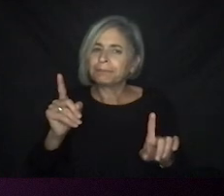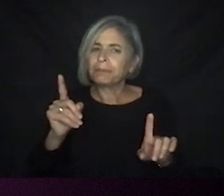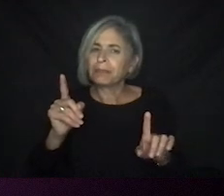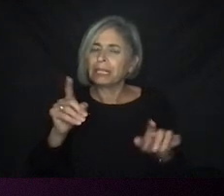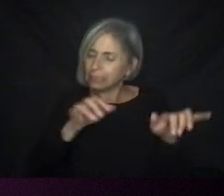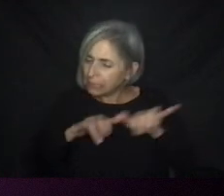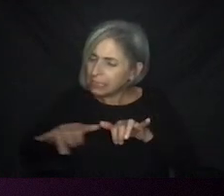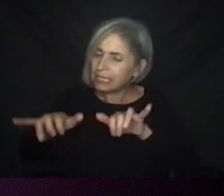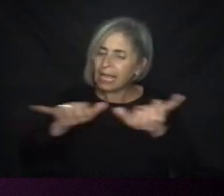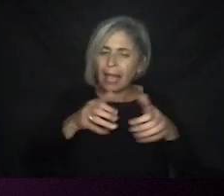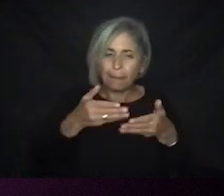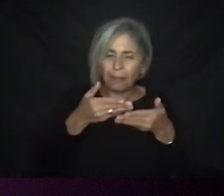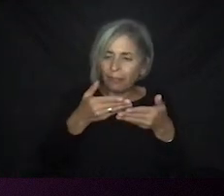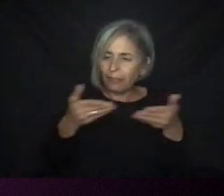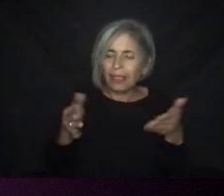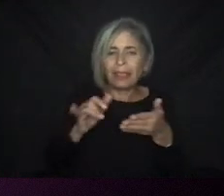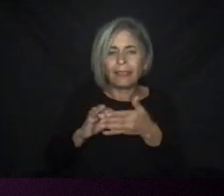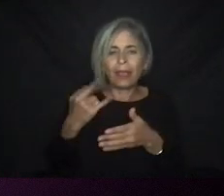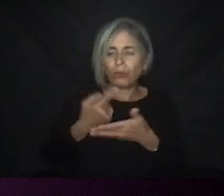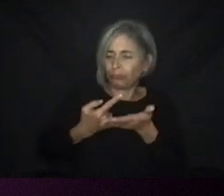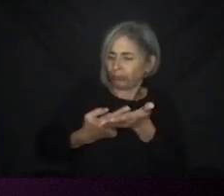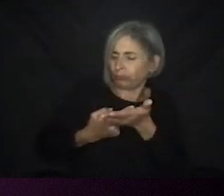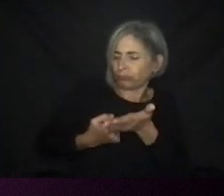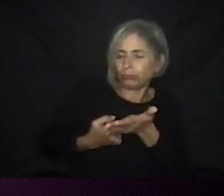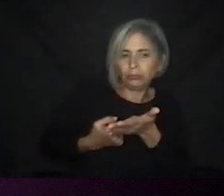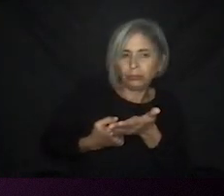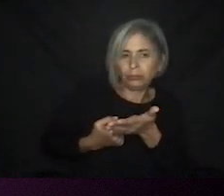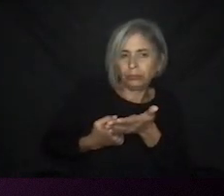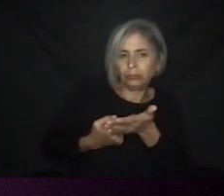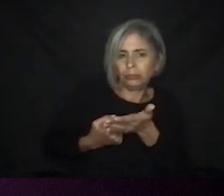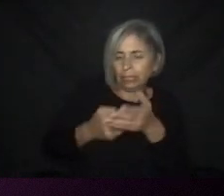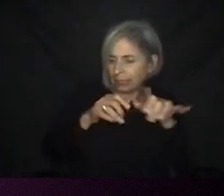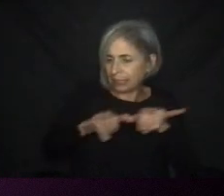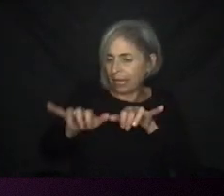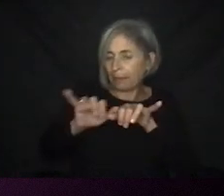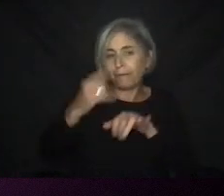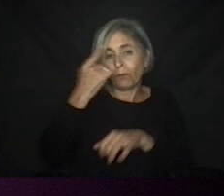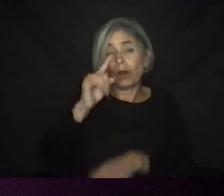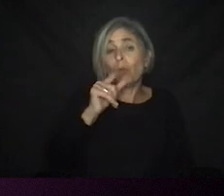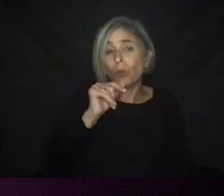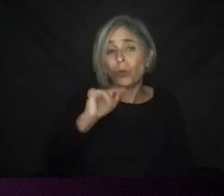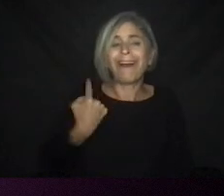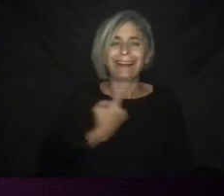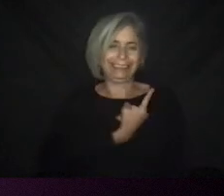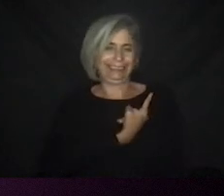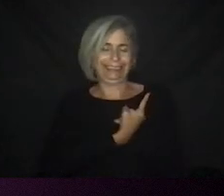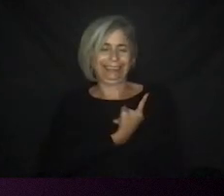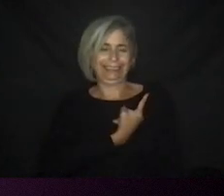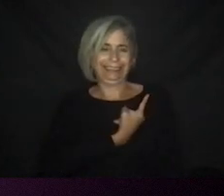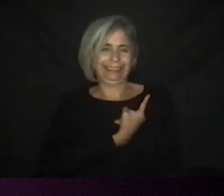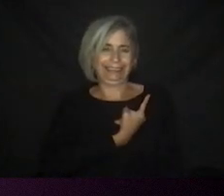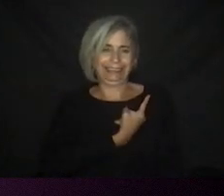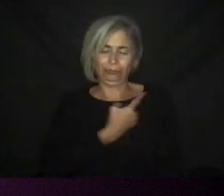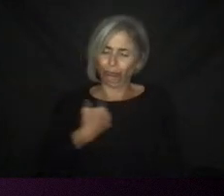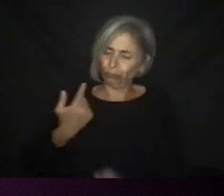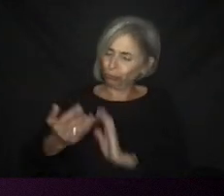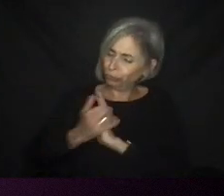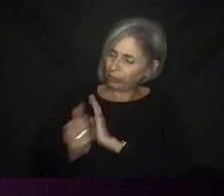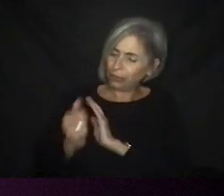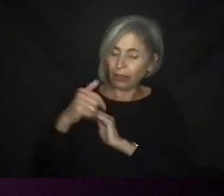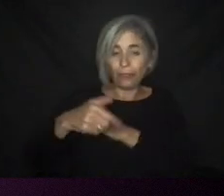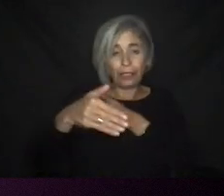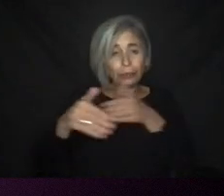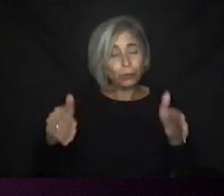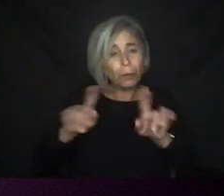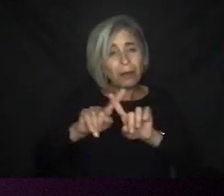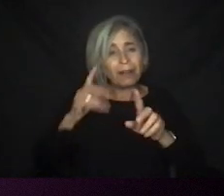But it's a common thing that we talk about, and it's common to us, well-versed to us in this room. But what